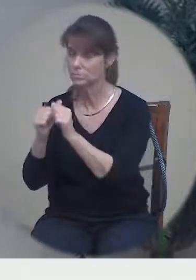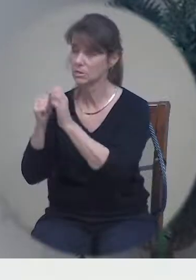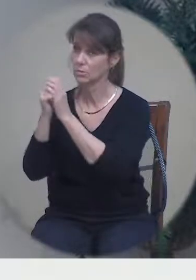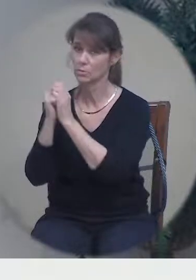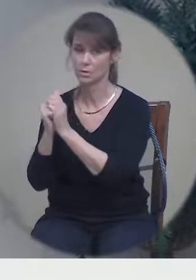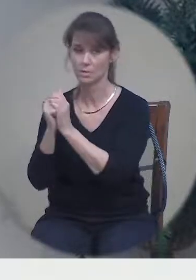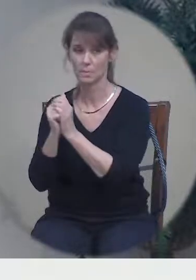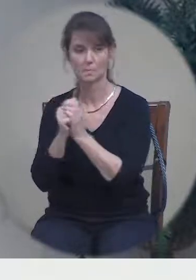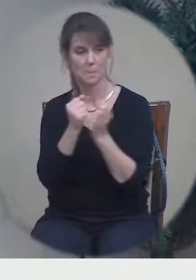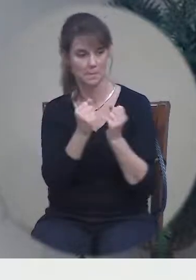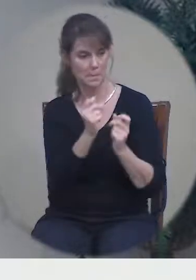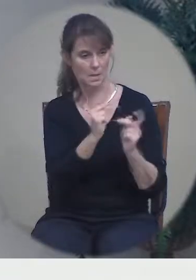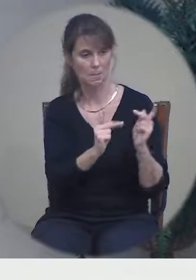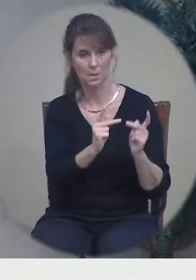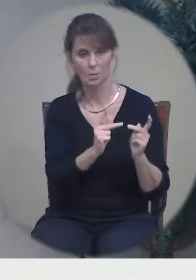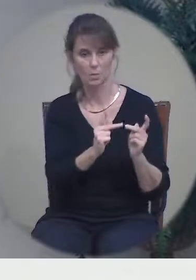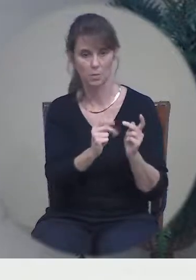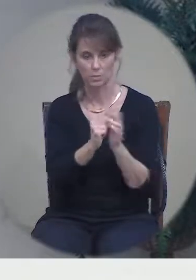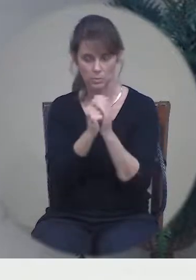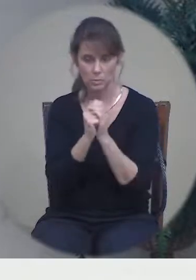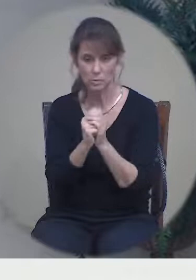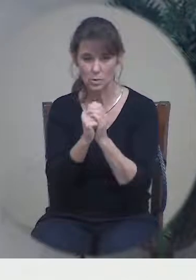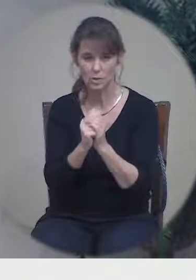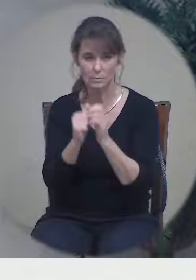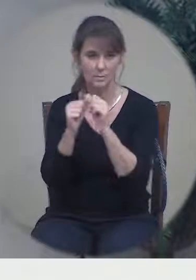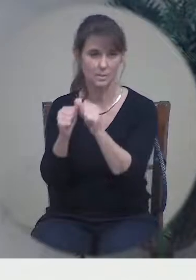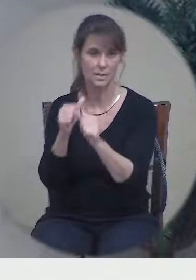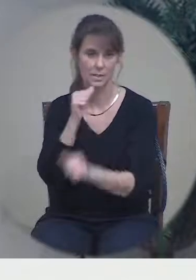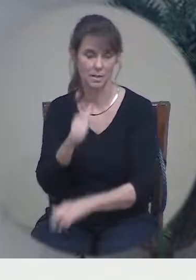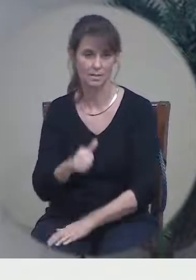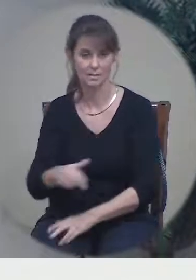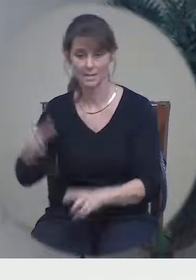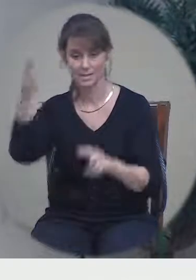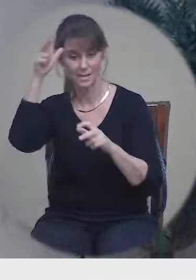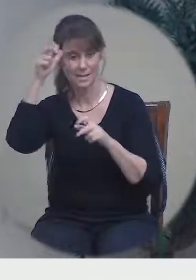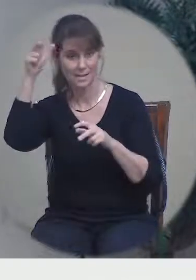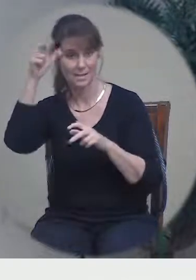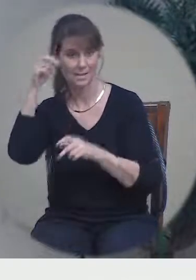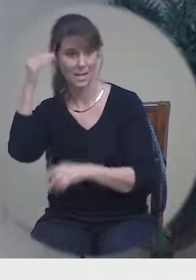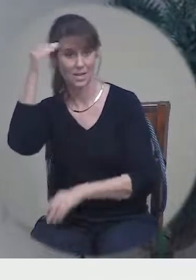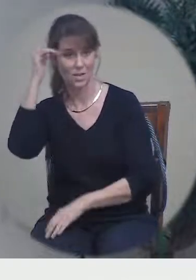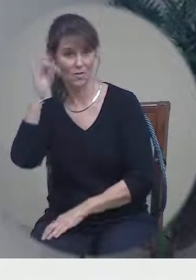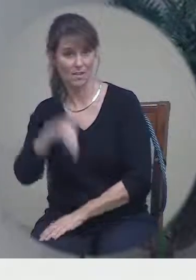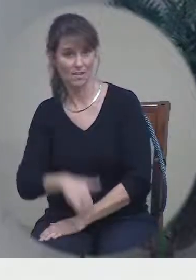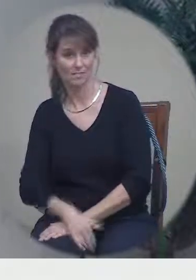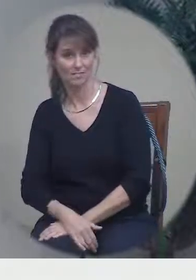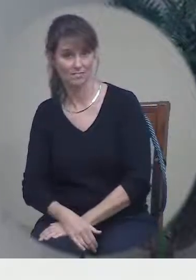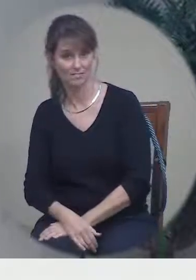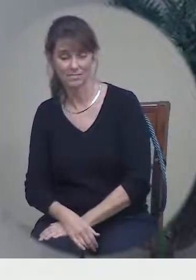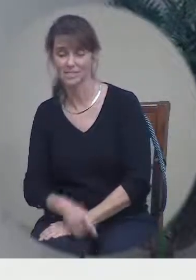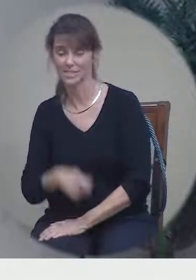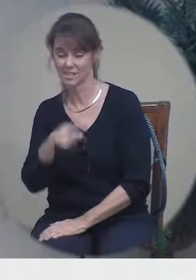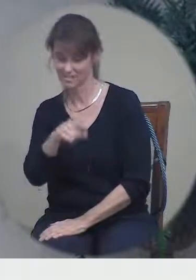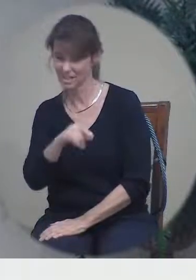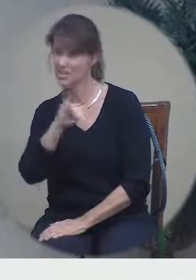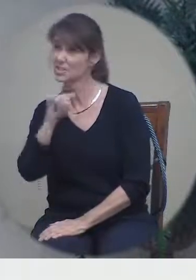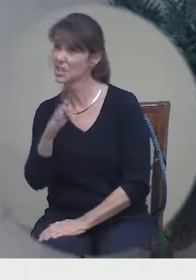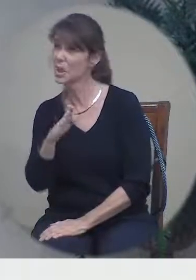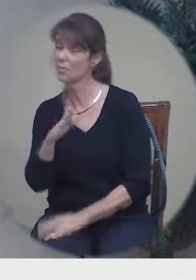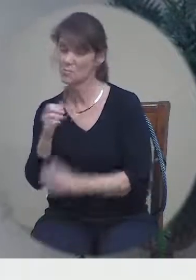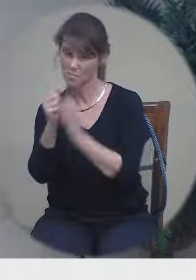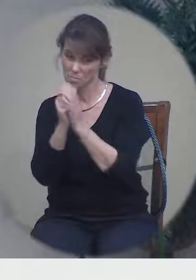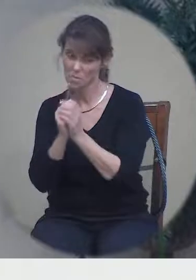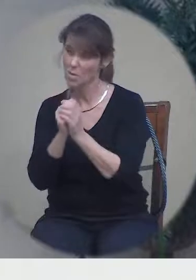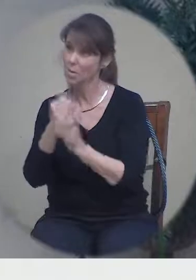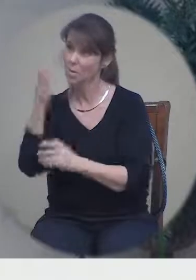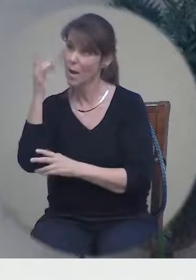And Satan knows that too. And maybe he was taking to like, Job, yeah, you're doing all these things for me. But the odds